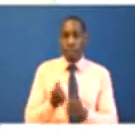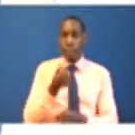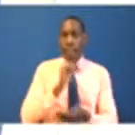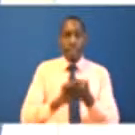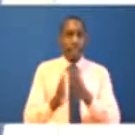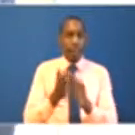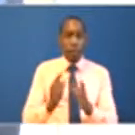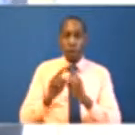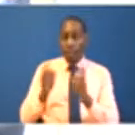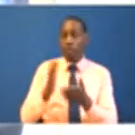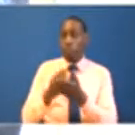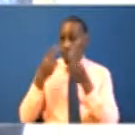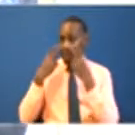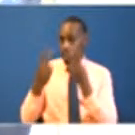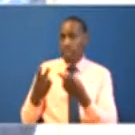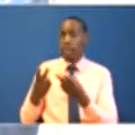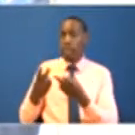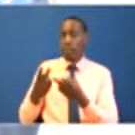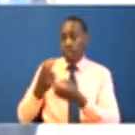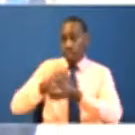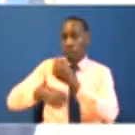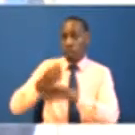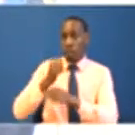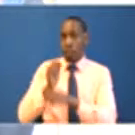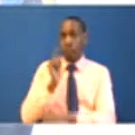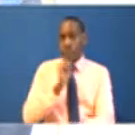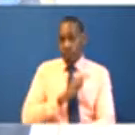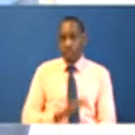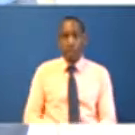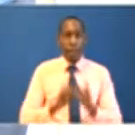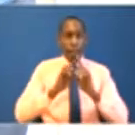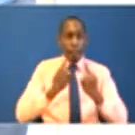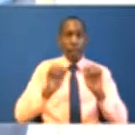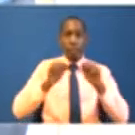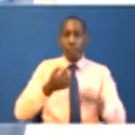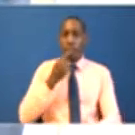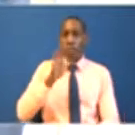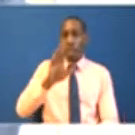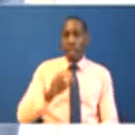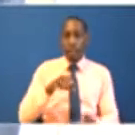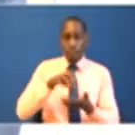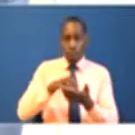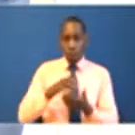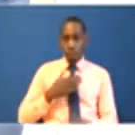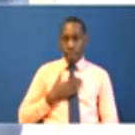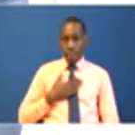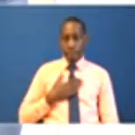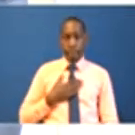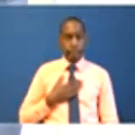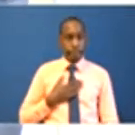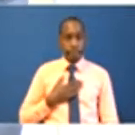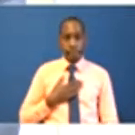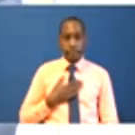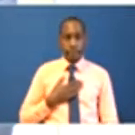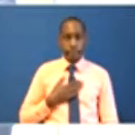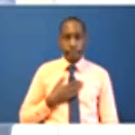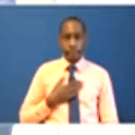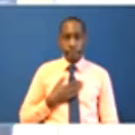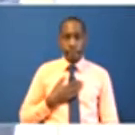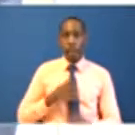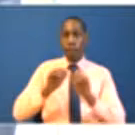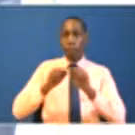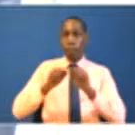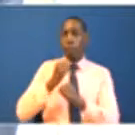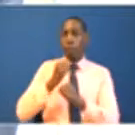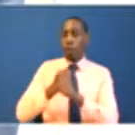medicine but at least it's something so they've done something but i can tell you from where i sit they could have